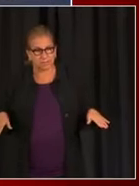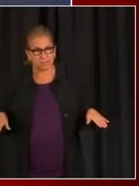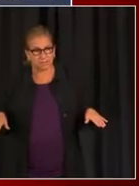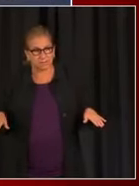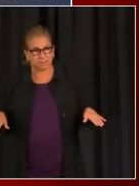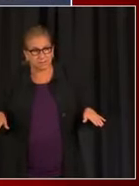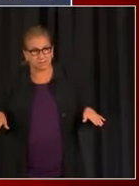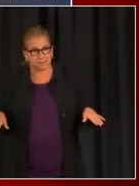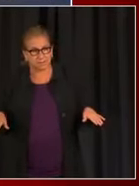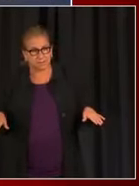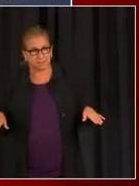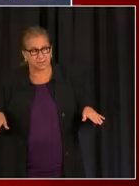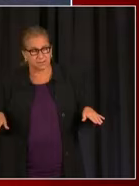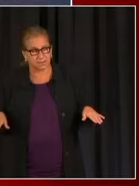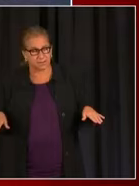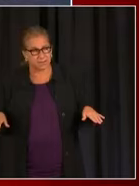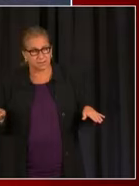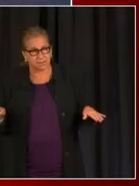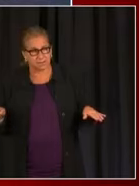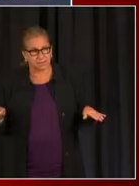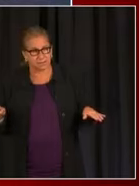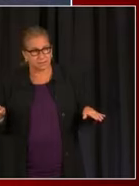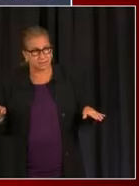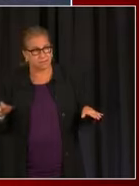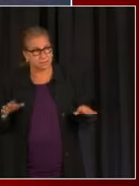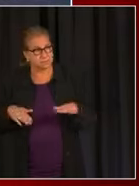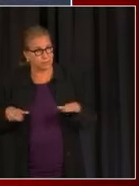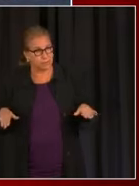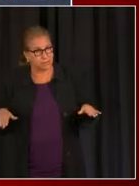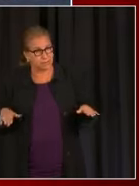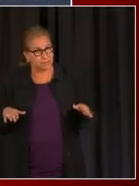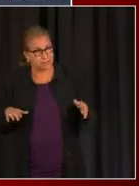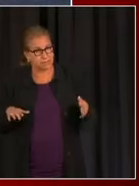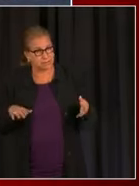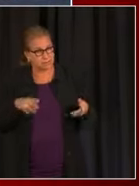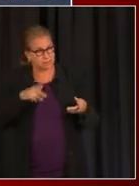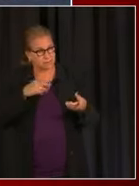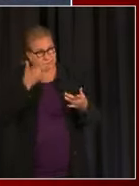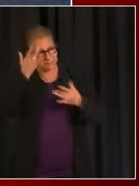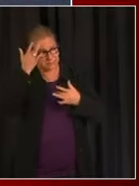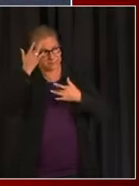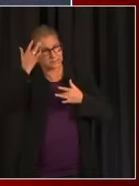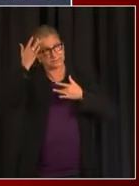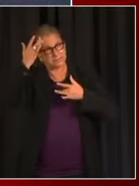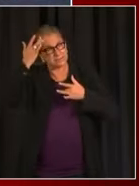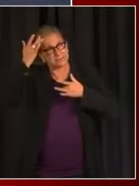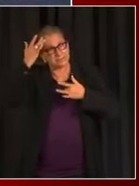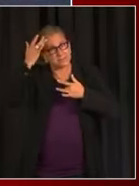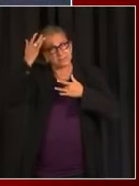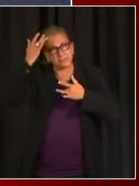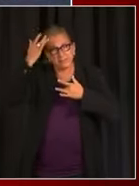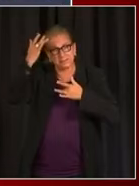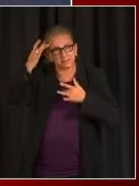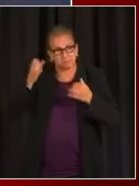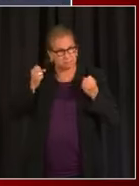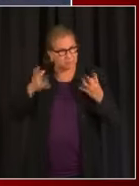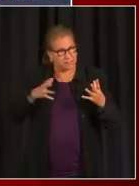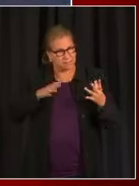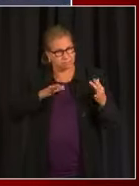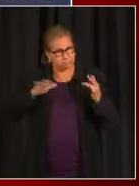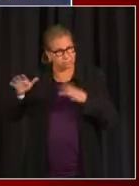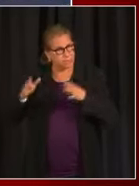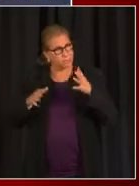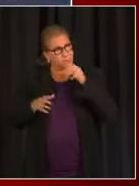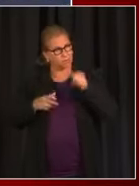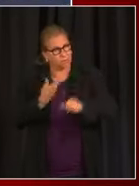one of the groups that you're seeing the largest increase in right now, and it seems like a group maybe you could require for school purposes, why not